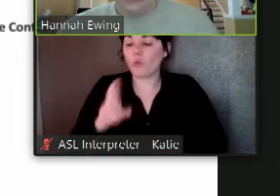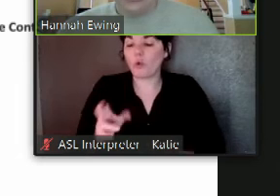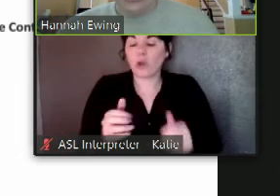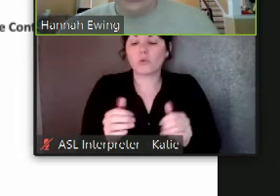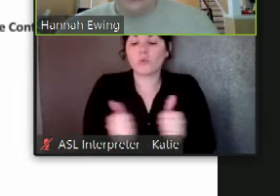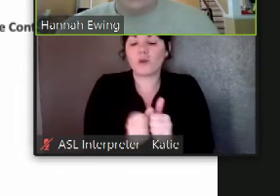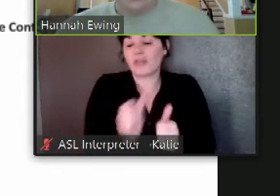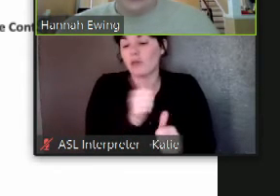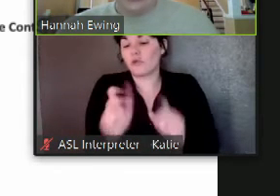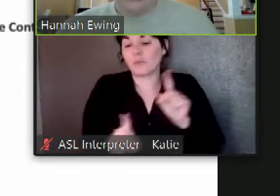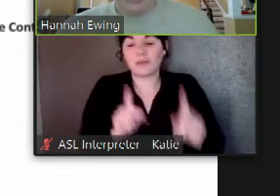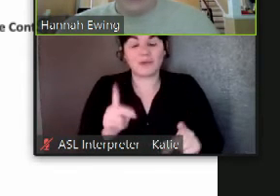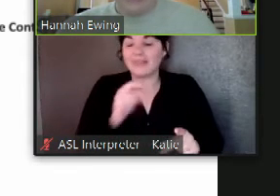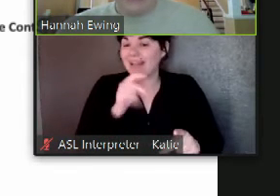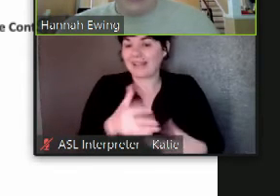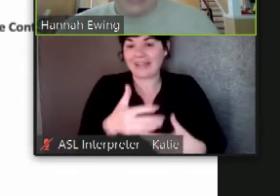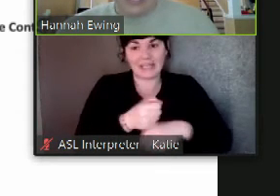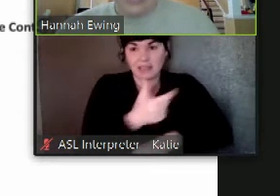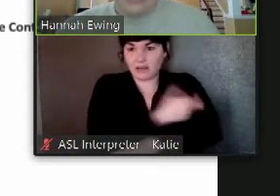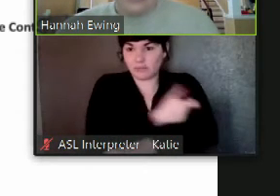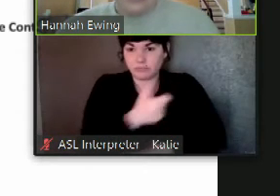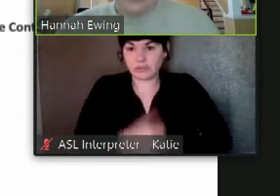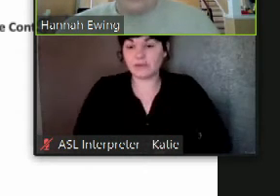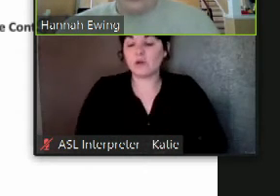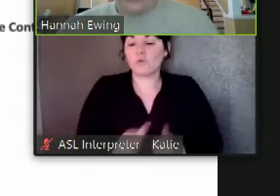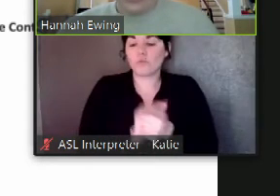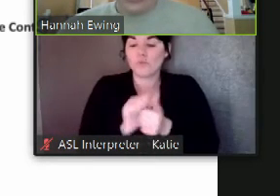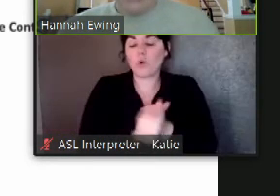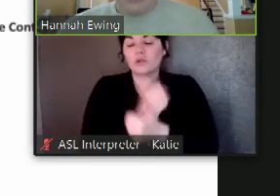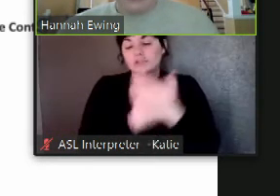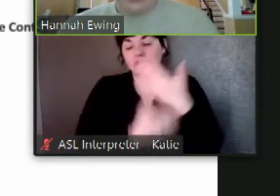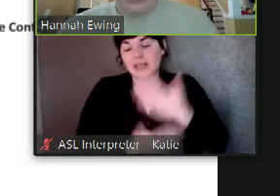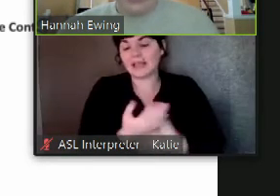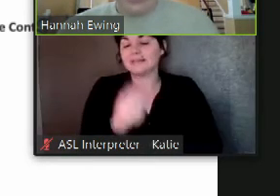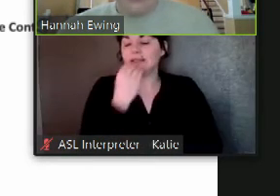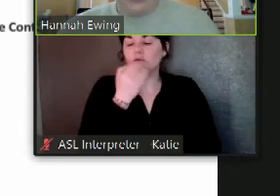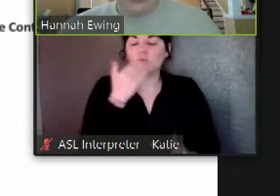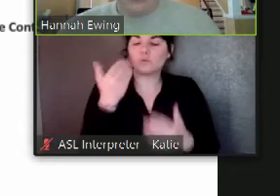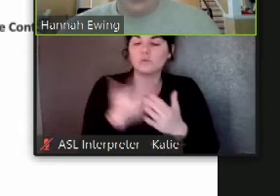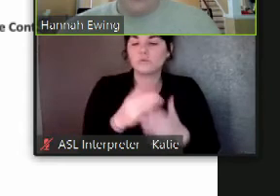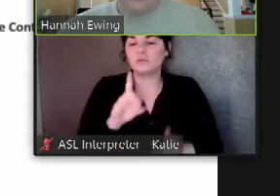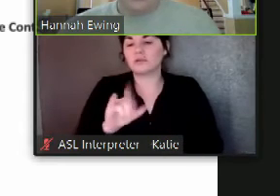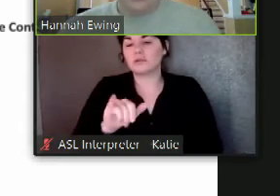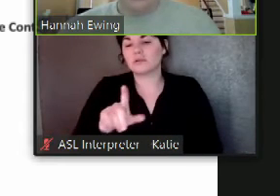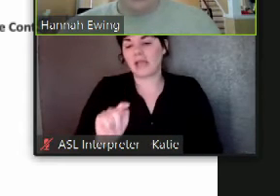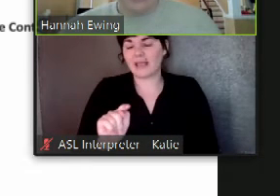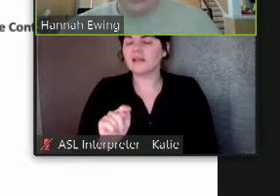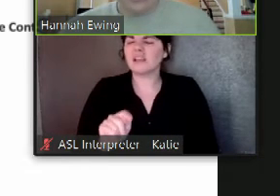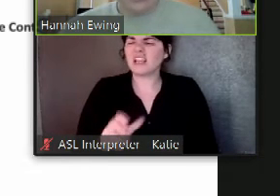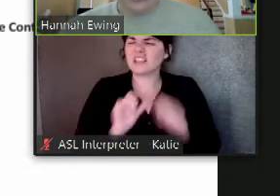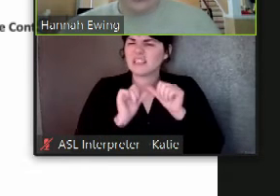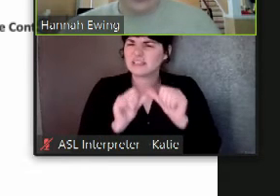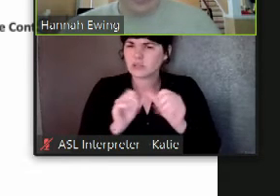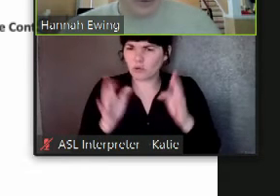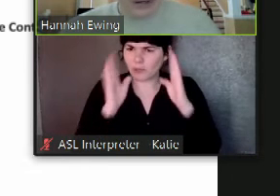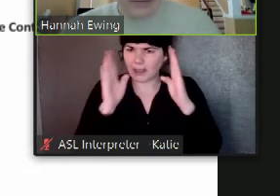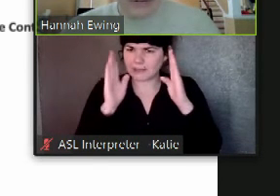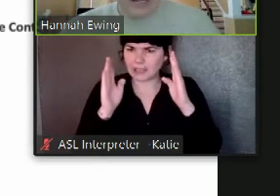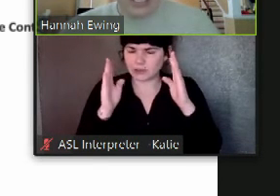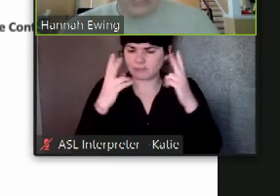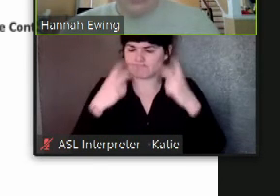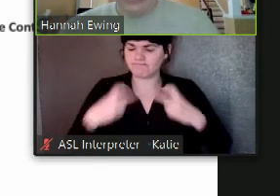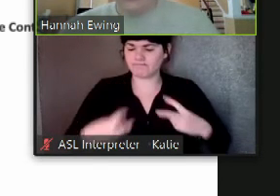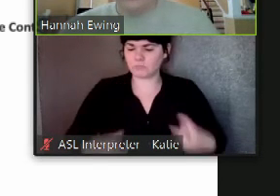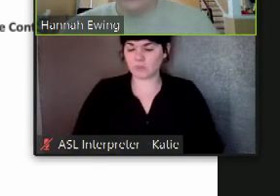hand hygiene, eating a well-balanced diet, and just watching and monitoring yourself for symptoms. If you have any questions or want more